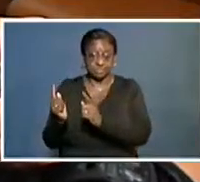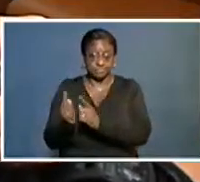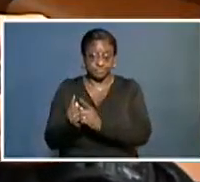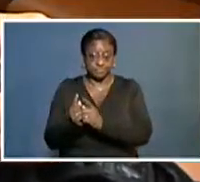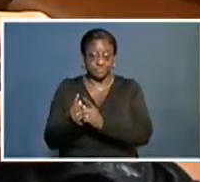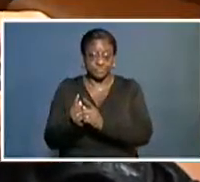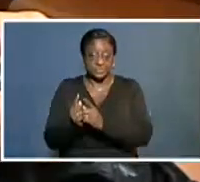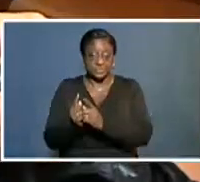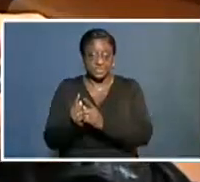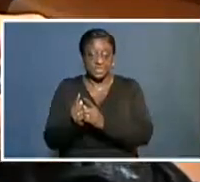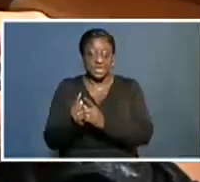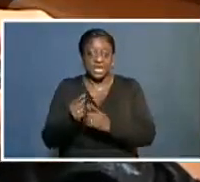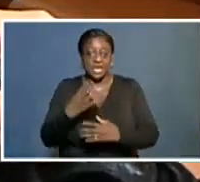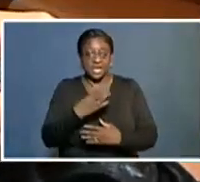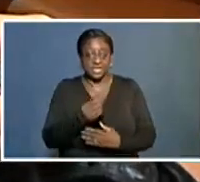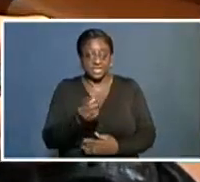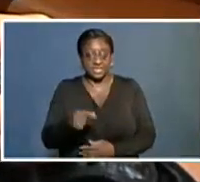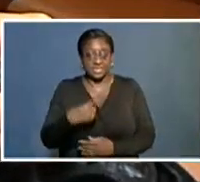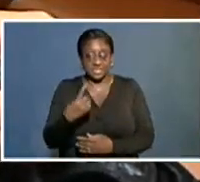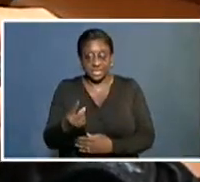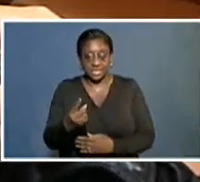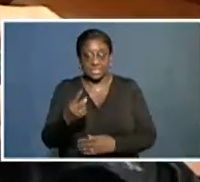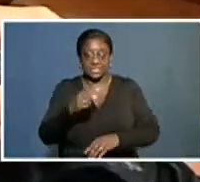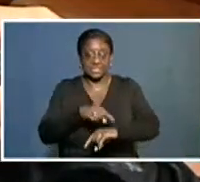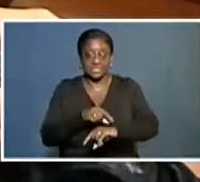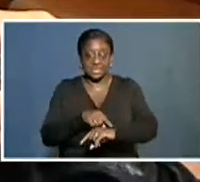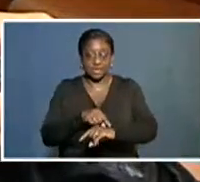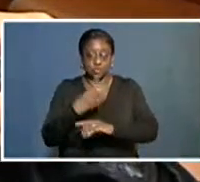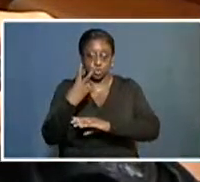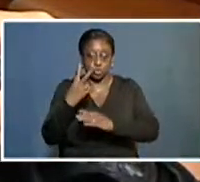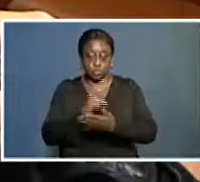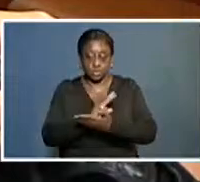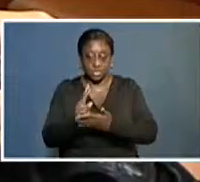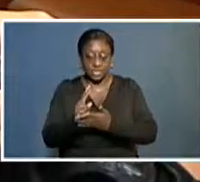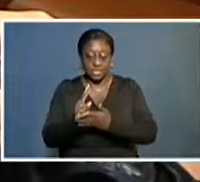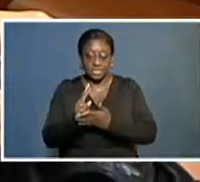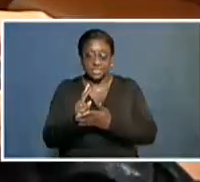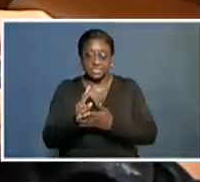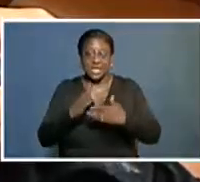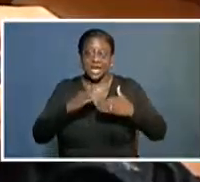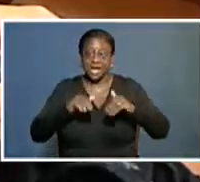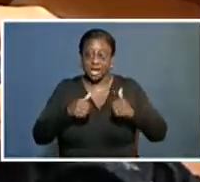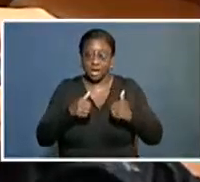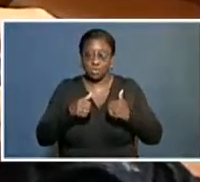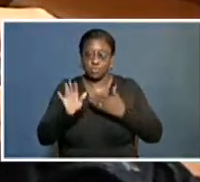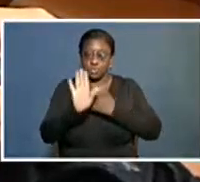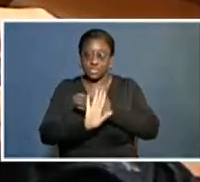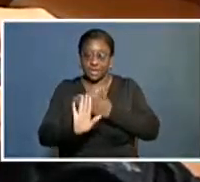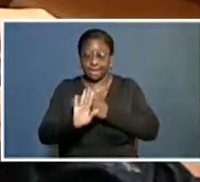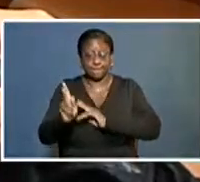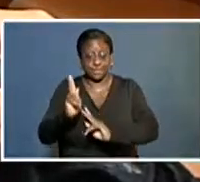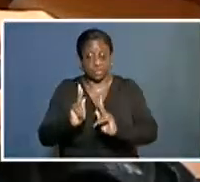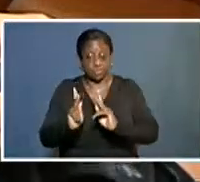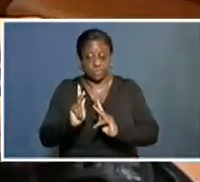have also sent me recommendations within the past 2 weeks to look at how we could protect people, we could protect animals.